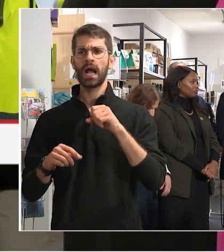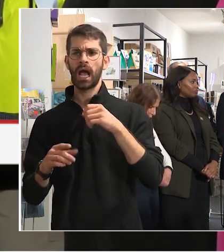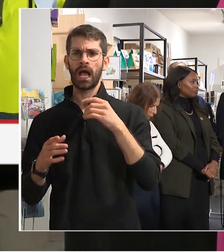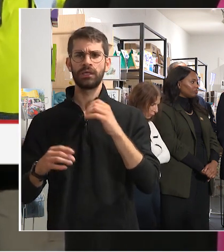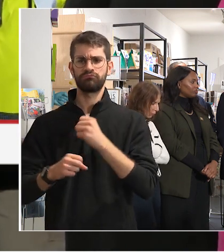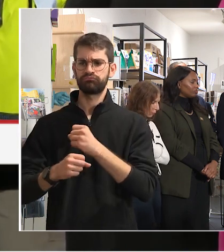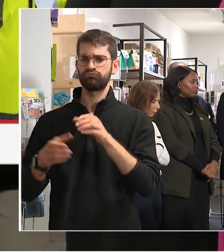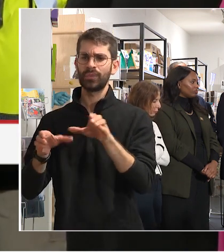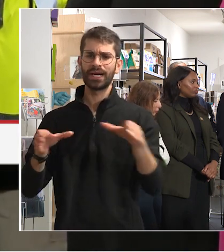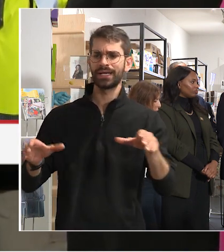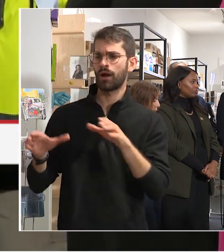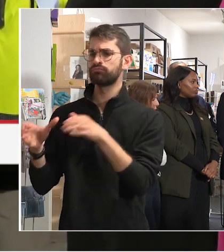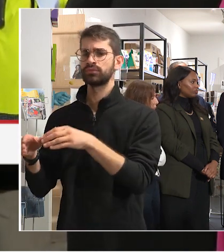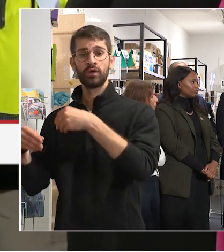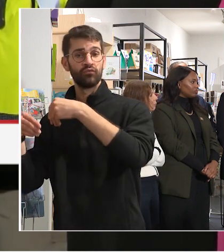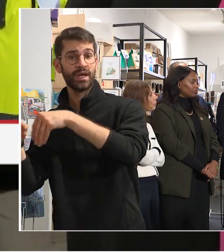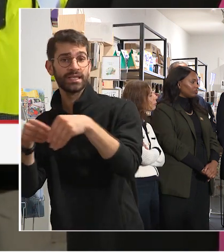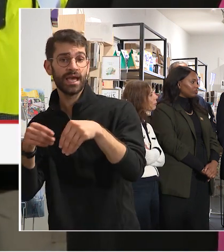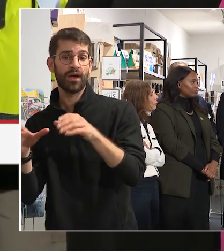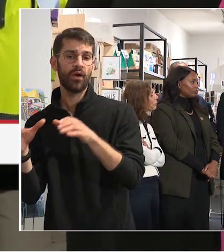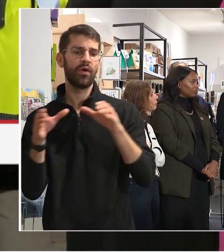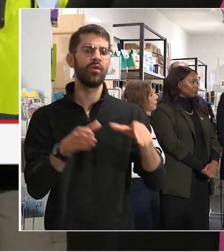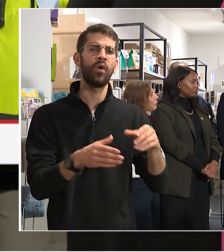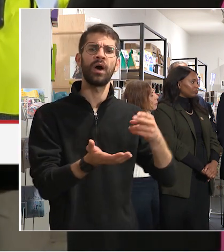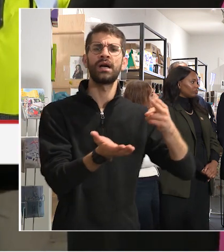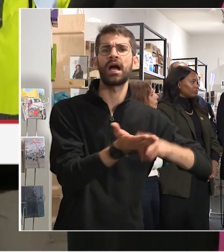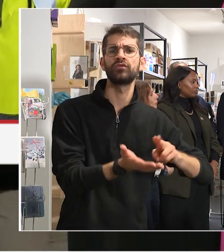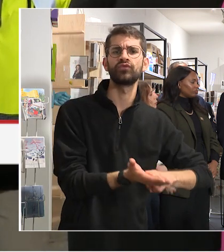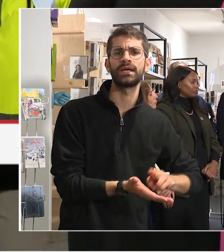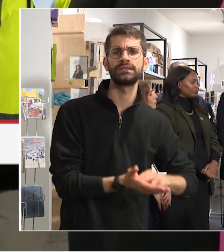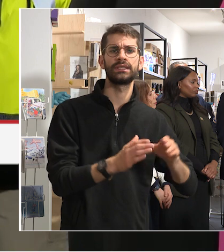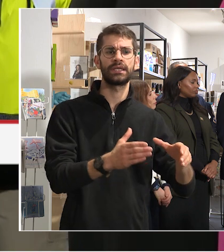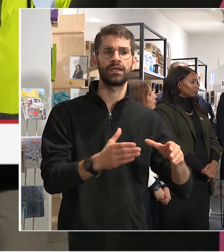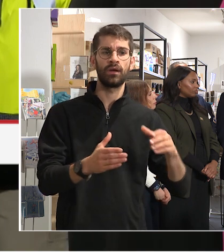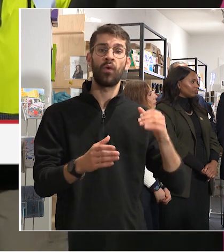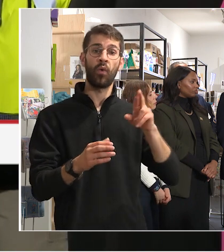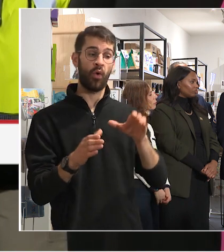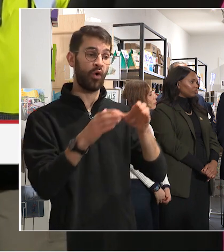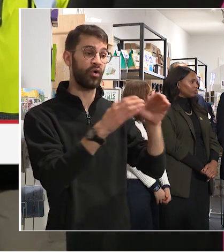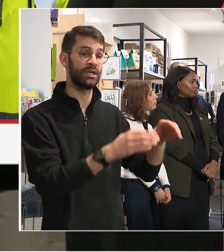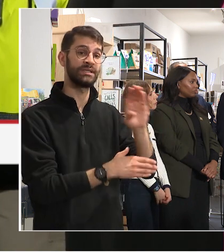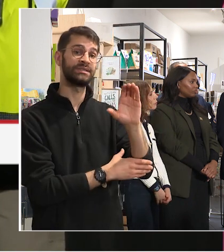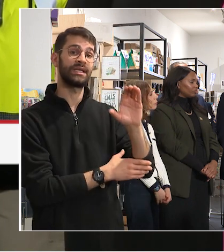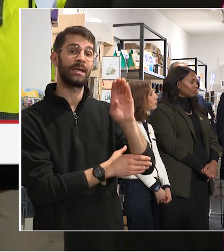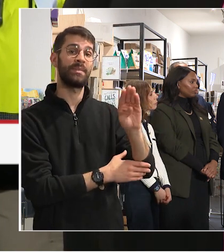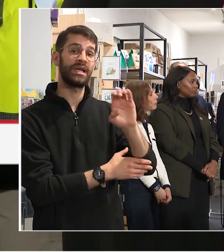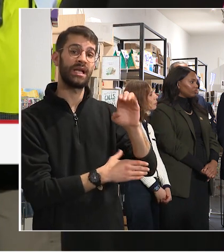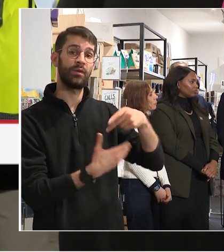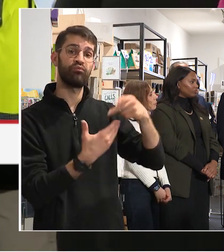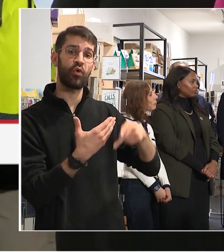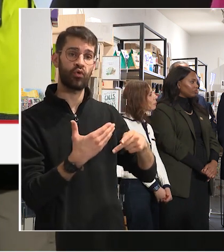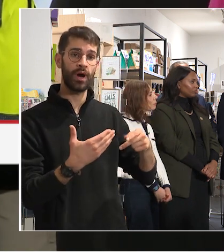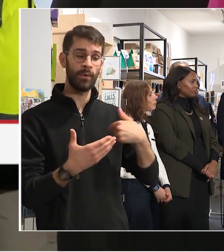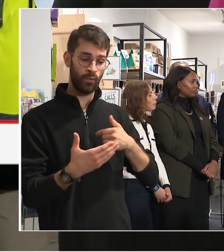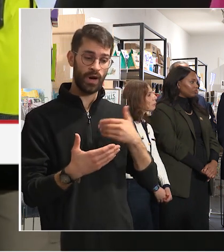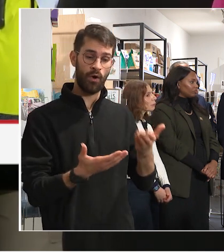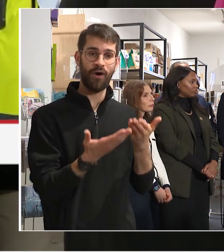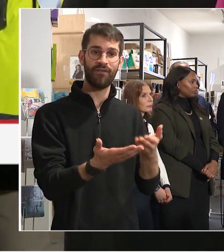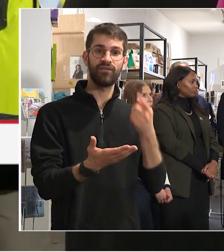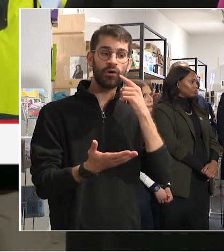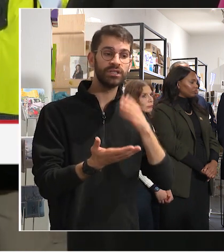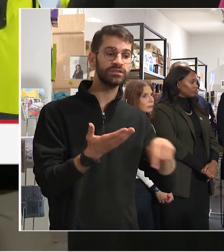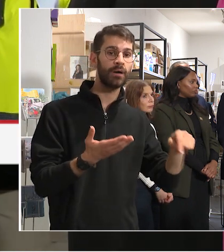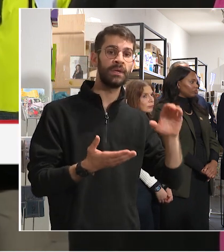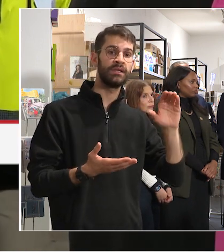business or contracting businesses. And some of you have heard of our program, our CBE program for businesses that are interested in doing business